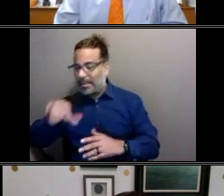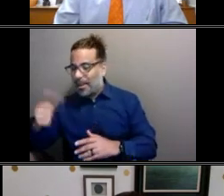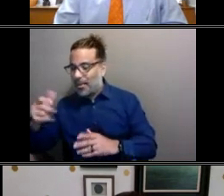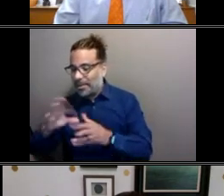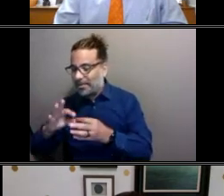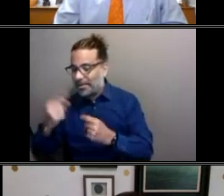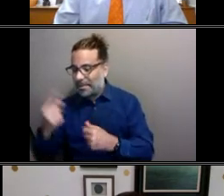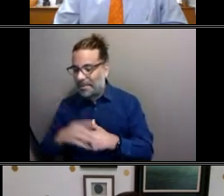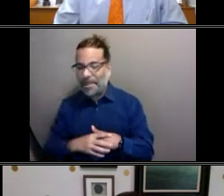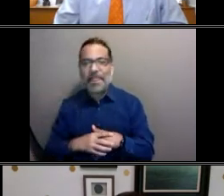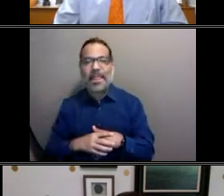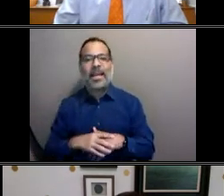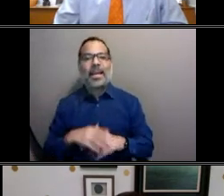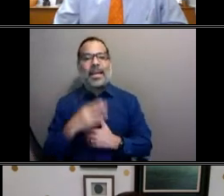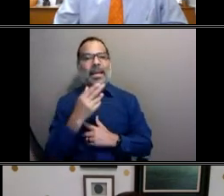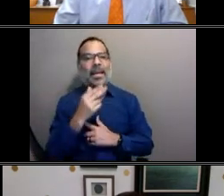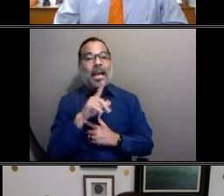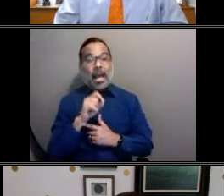Sure, Hale.